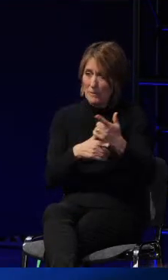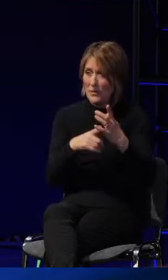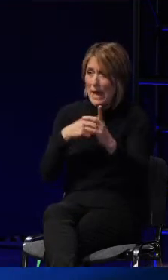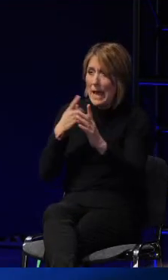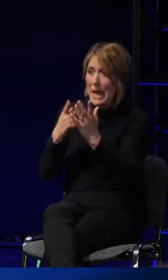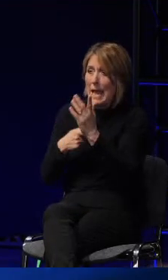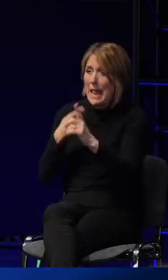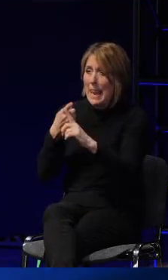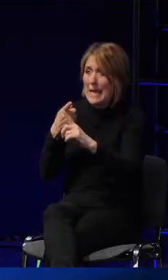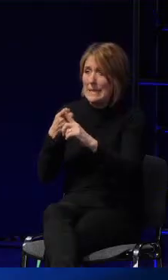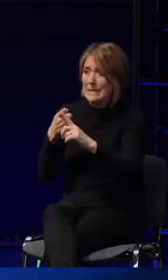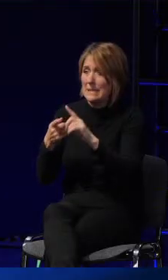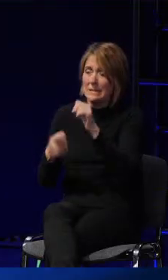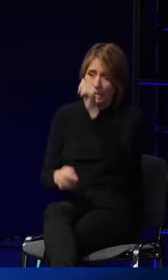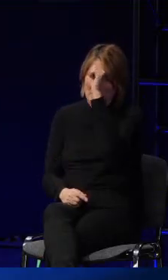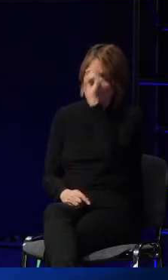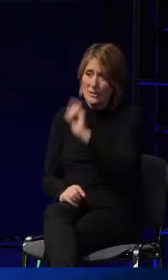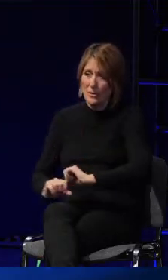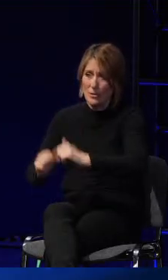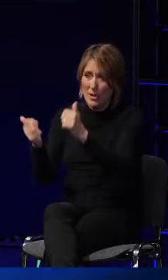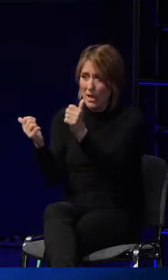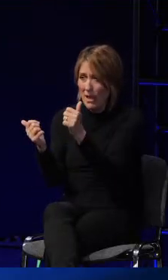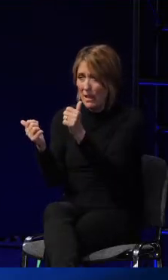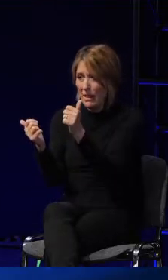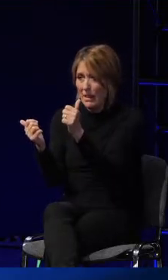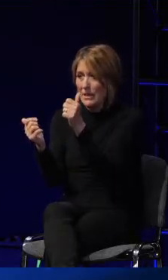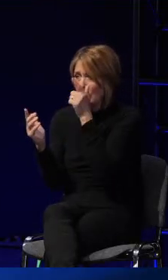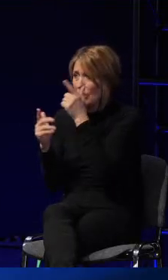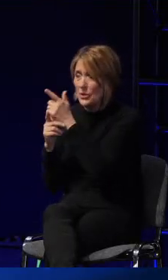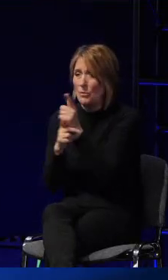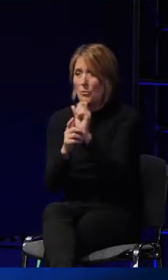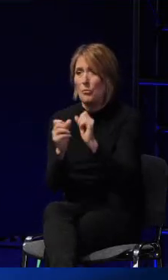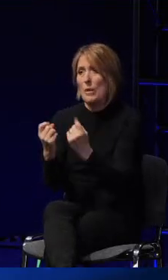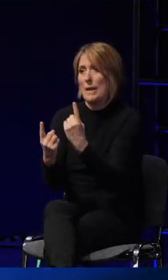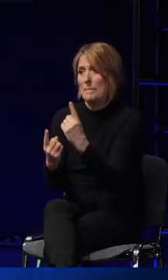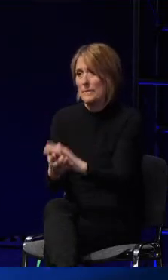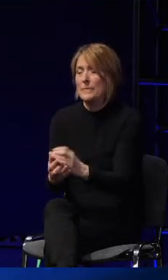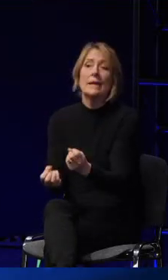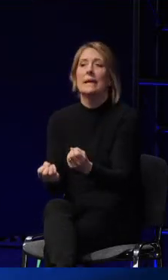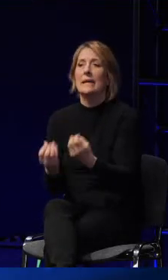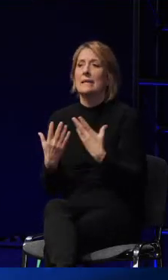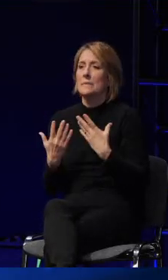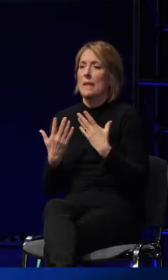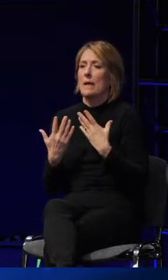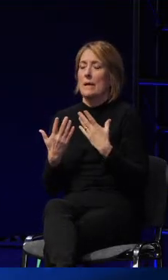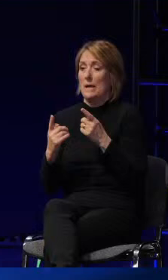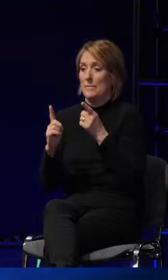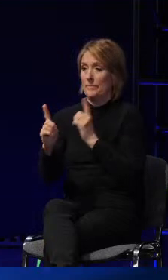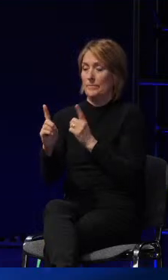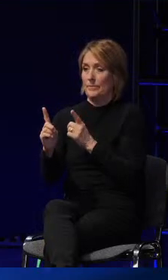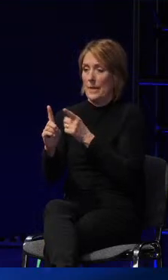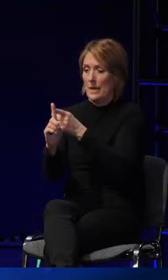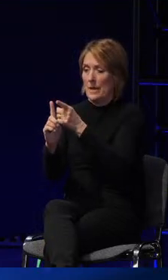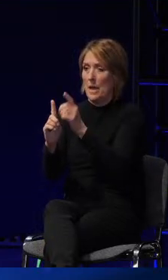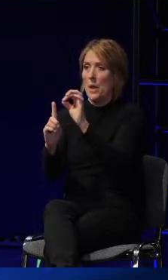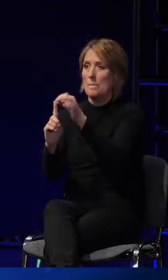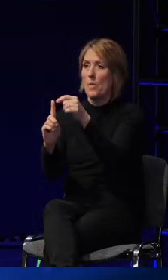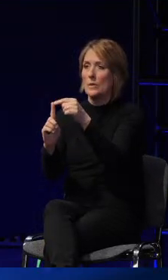on-screen display of the like all of the stuff on that gives me like a white point that I'm really used to,